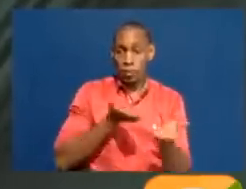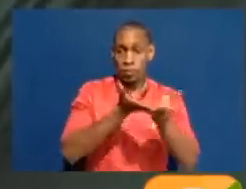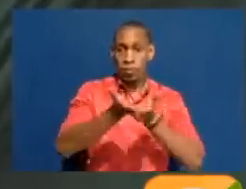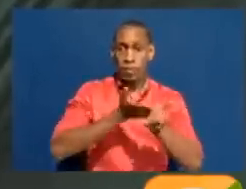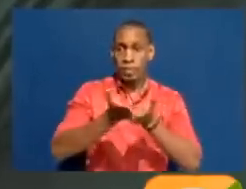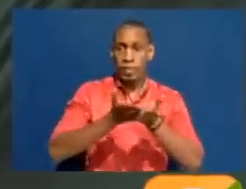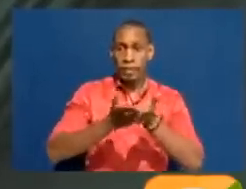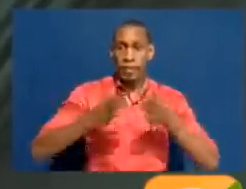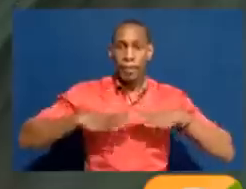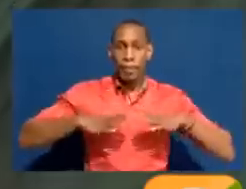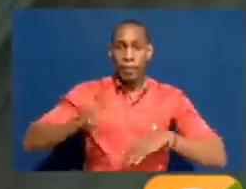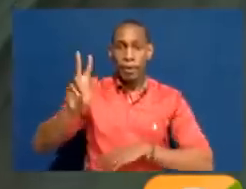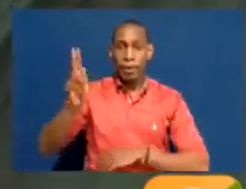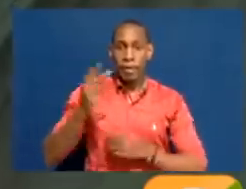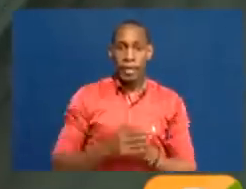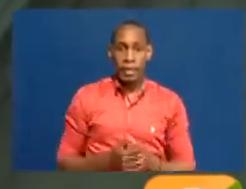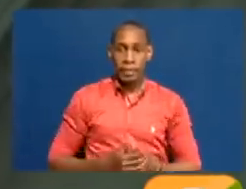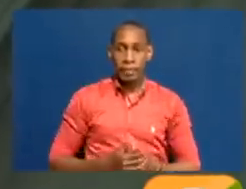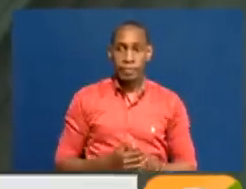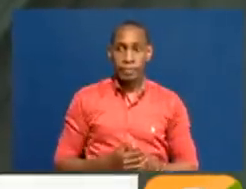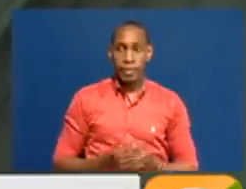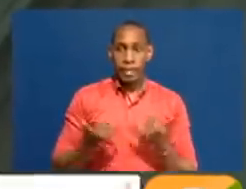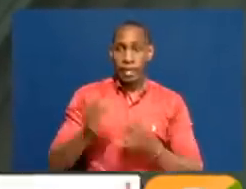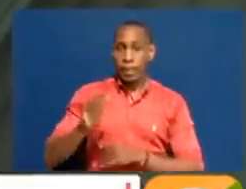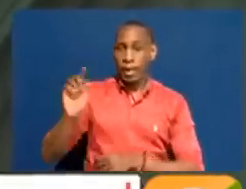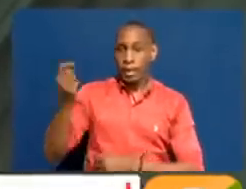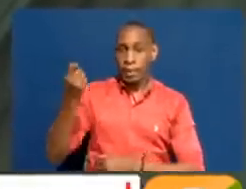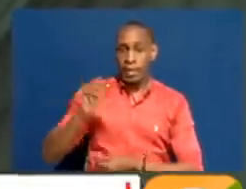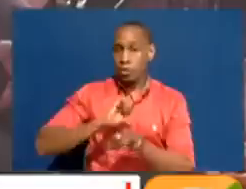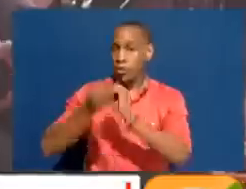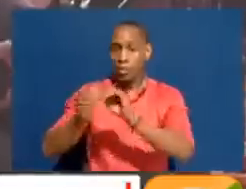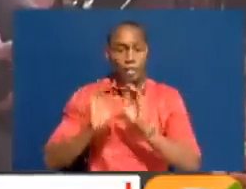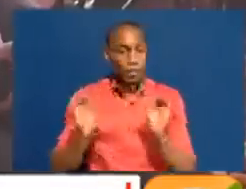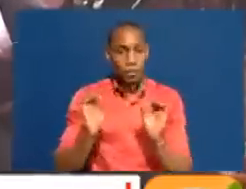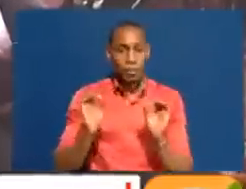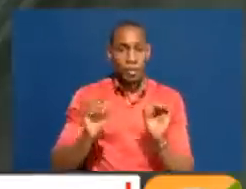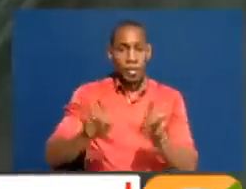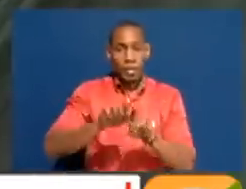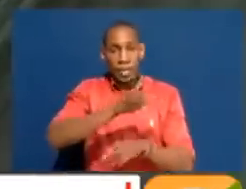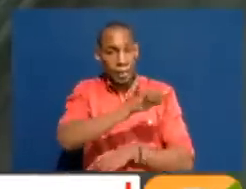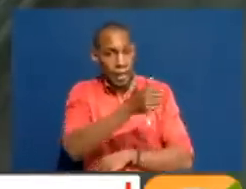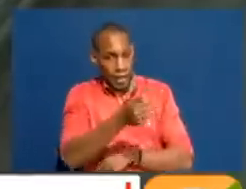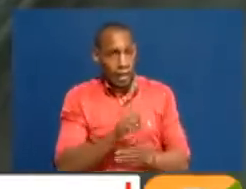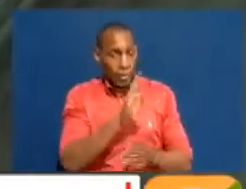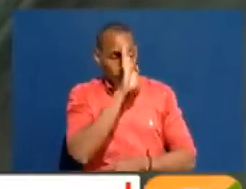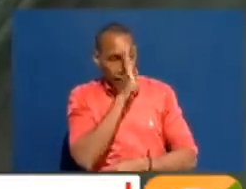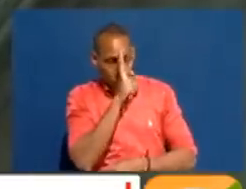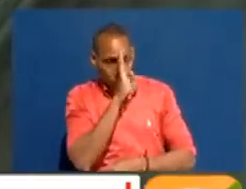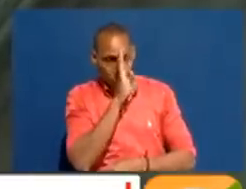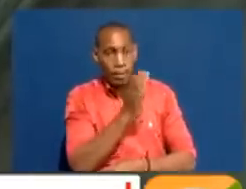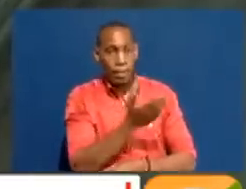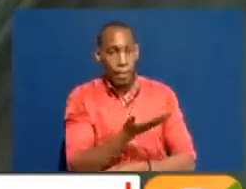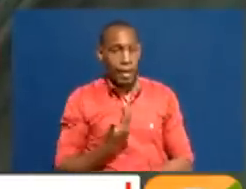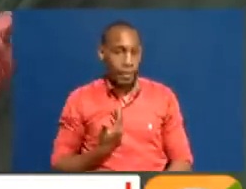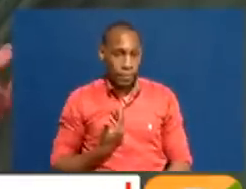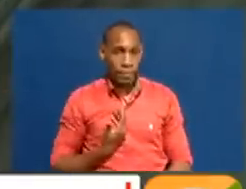serve the people of Kenya. You are now the president. There's no reverse gear. And for those who still have doubts,